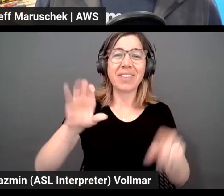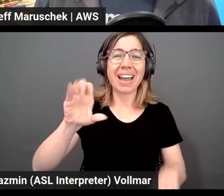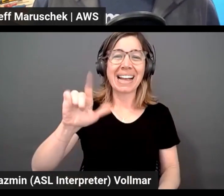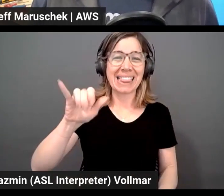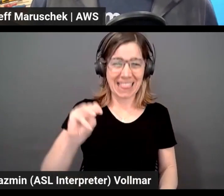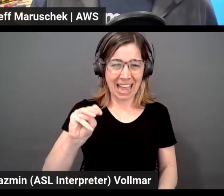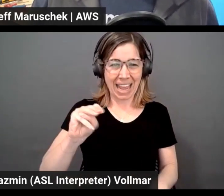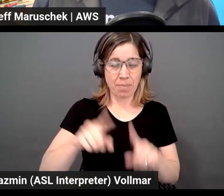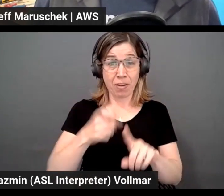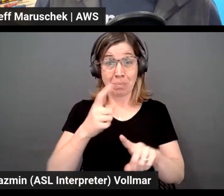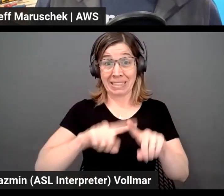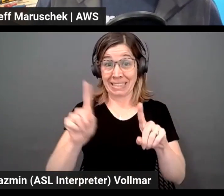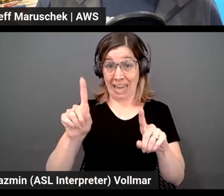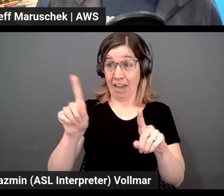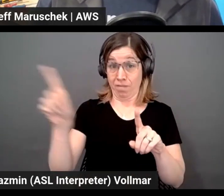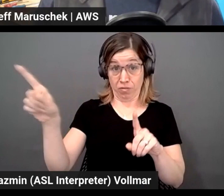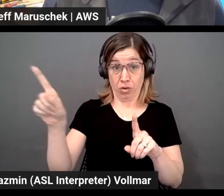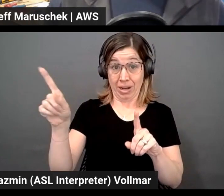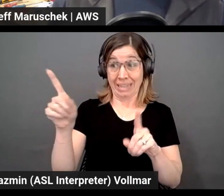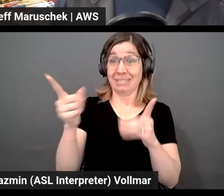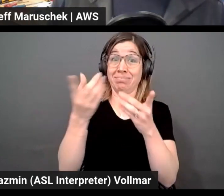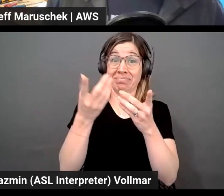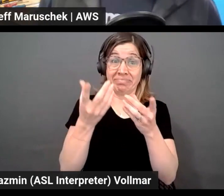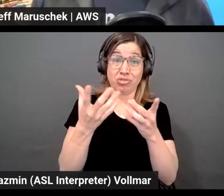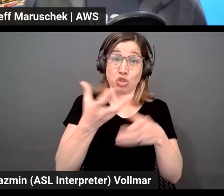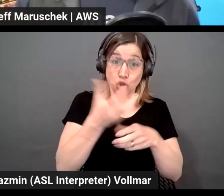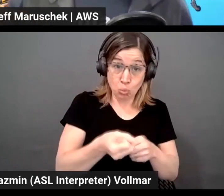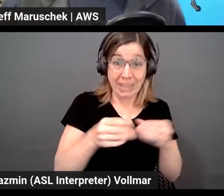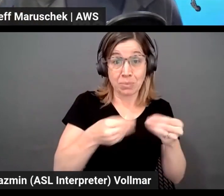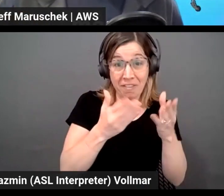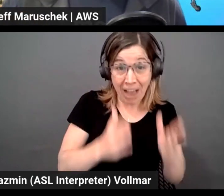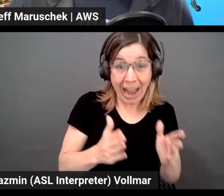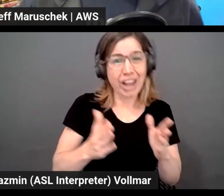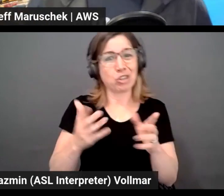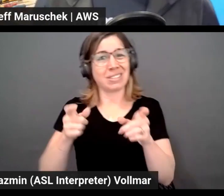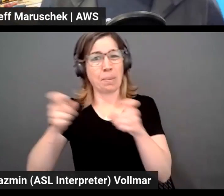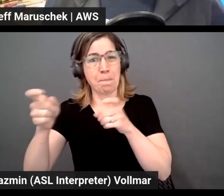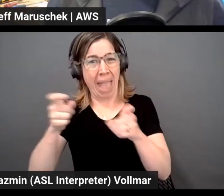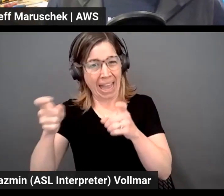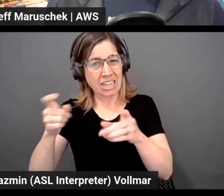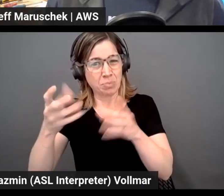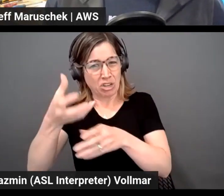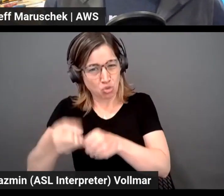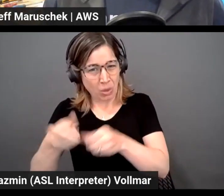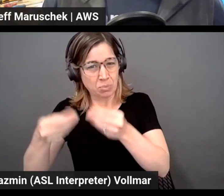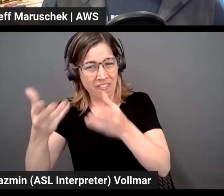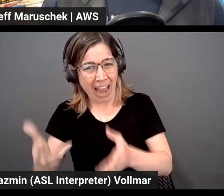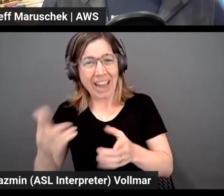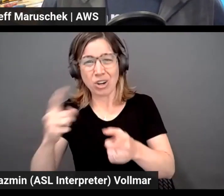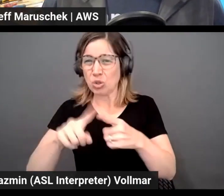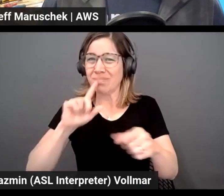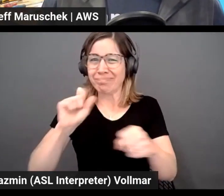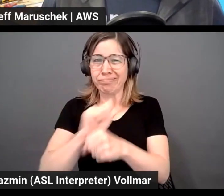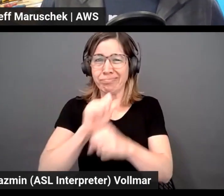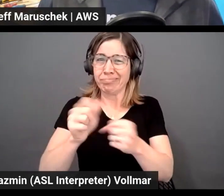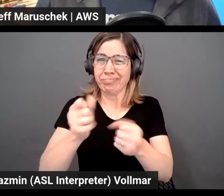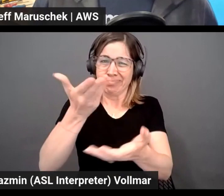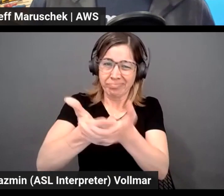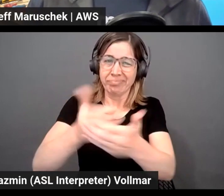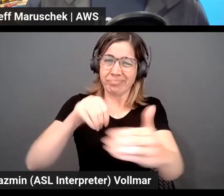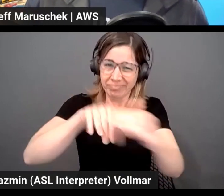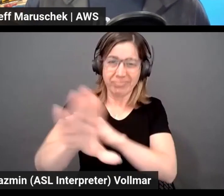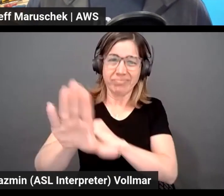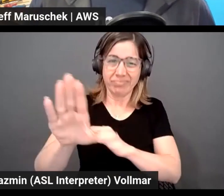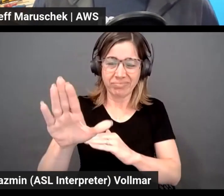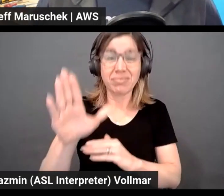trust providers and endpoint device management trust providers in order to grant applications. So, for example, if you're looking to go to